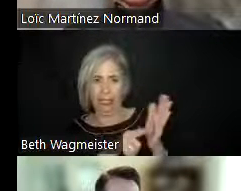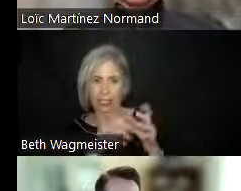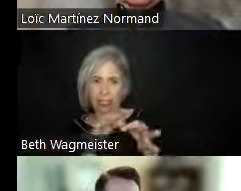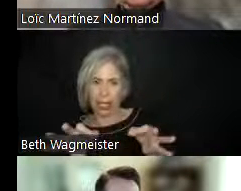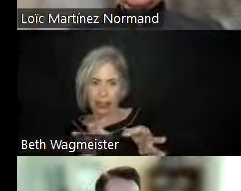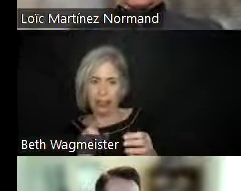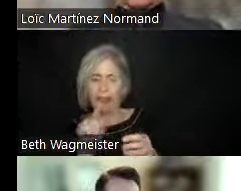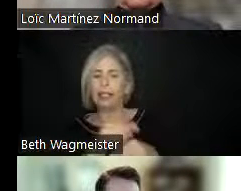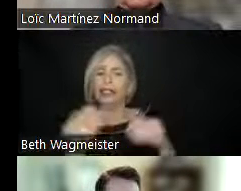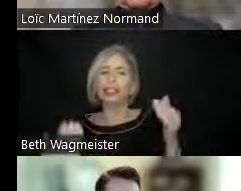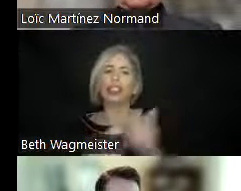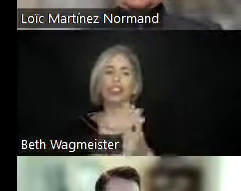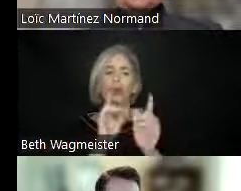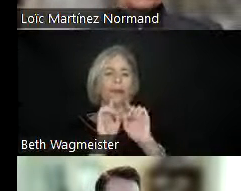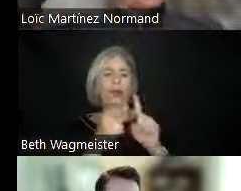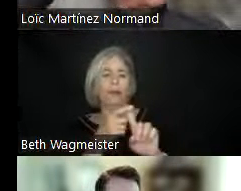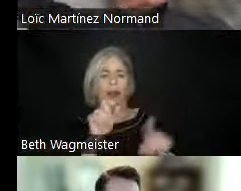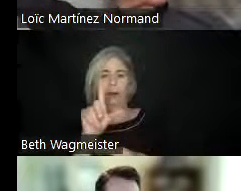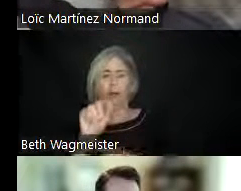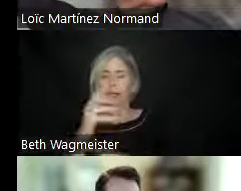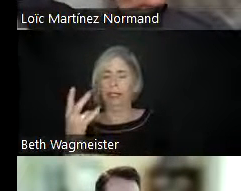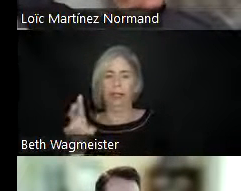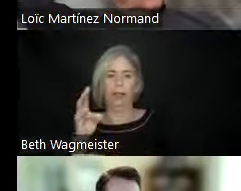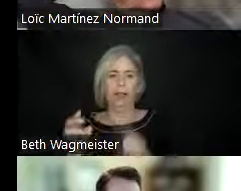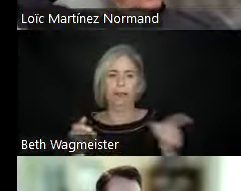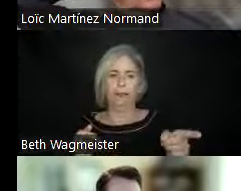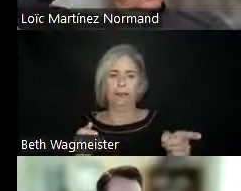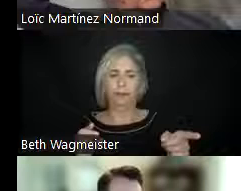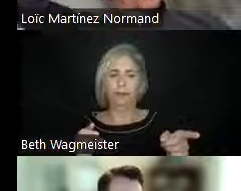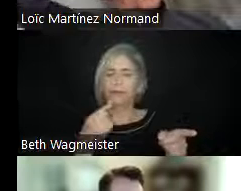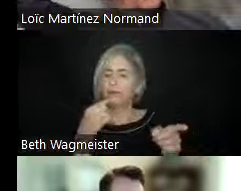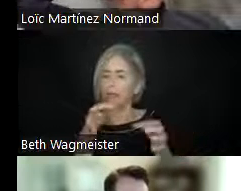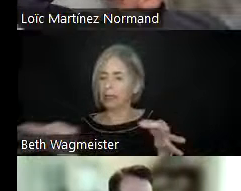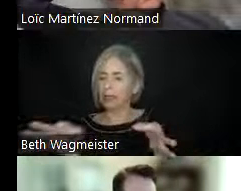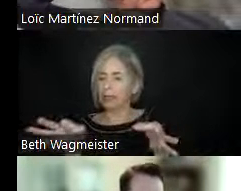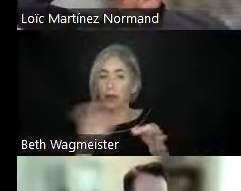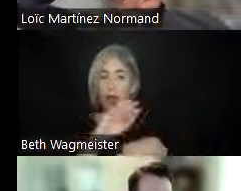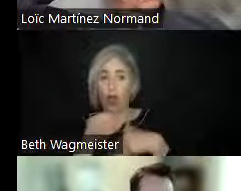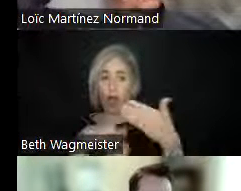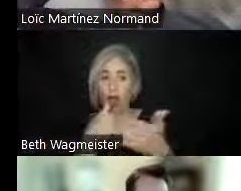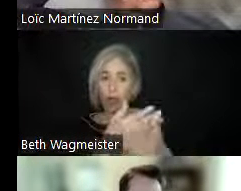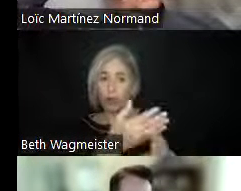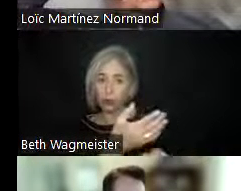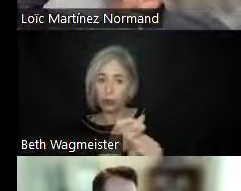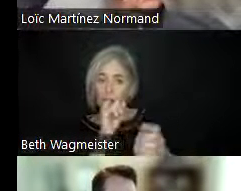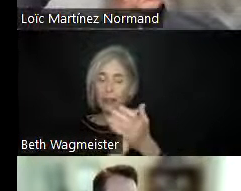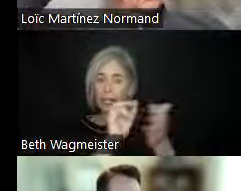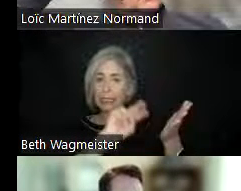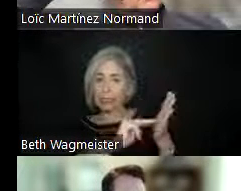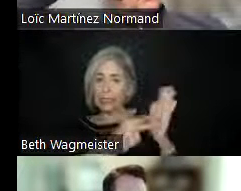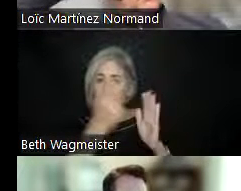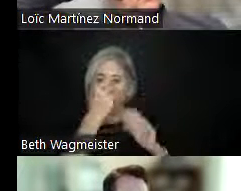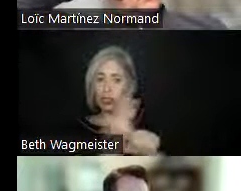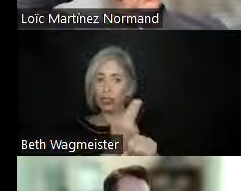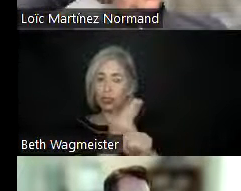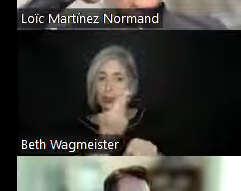This is the new directive from 2017. It says like this: for all procurement which is intended for use by